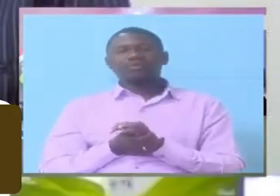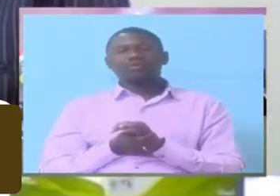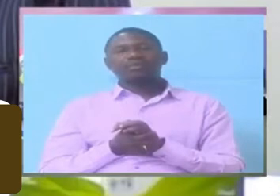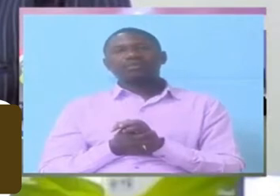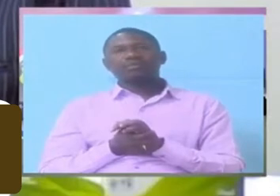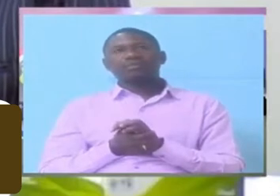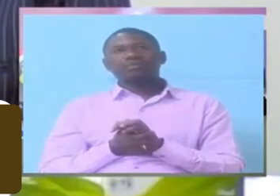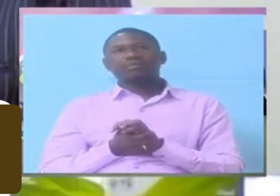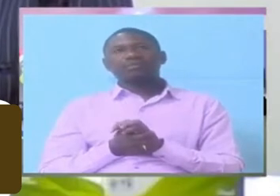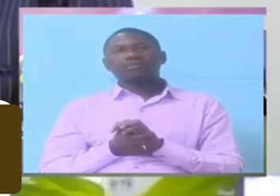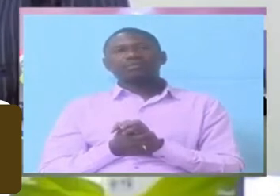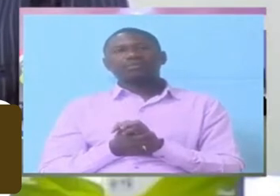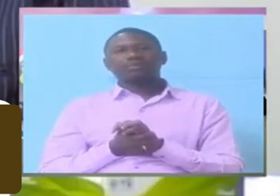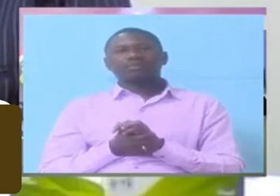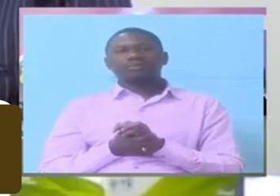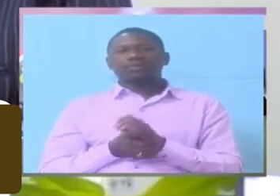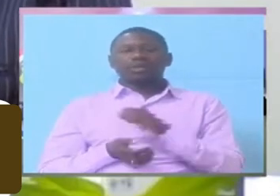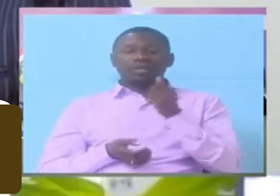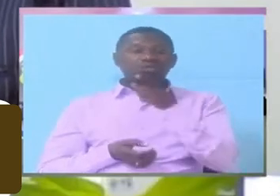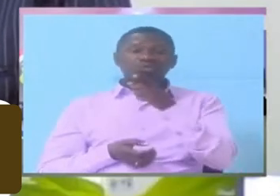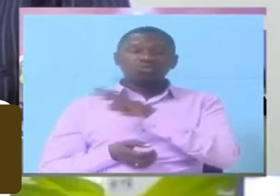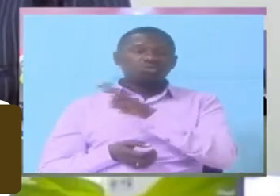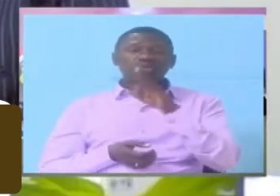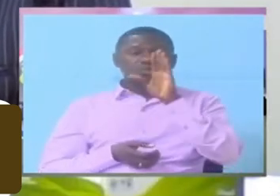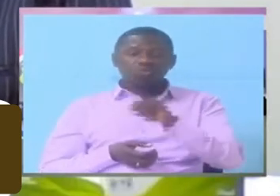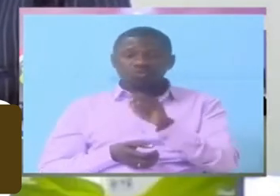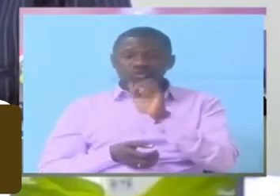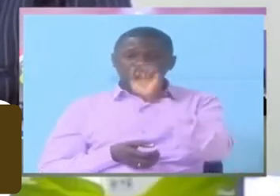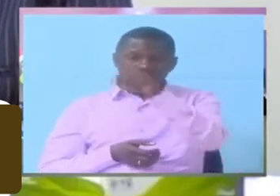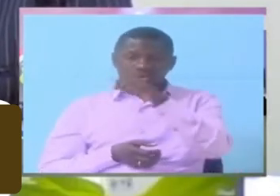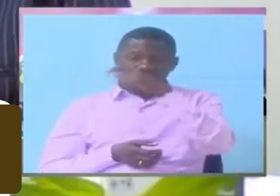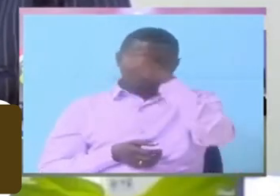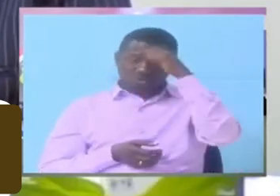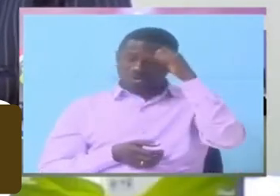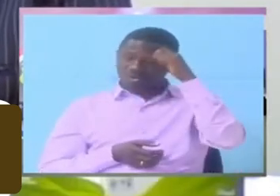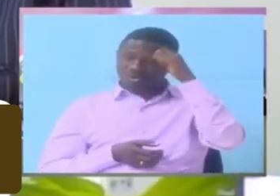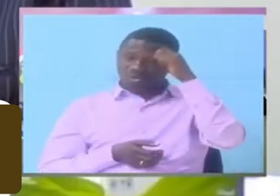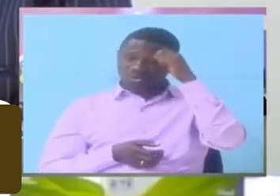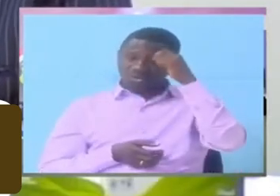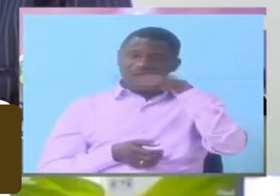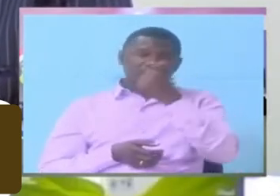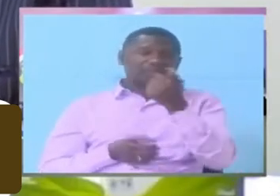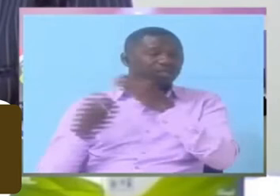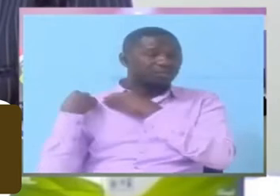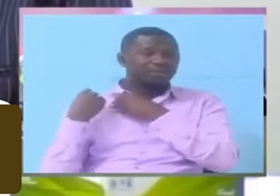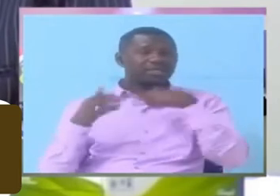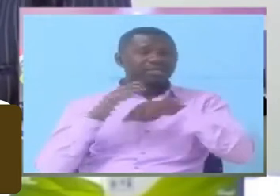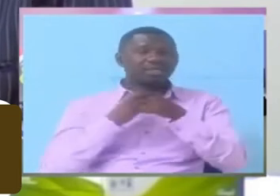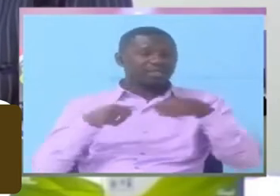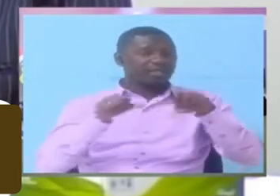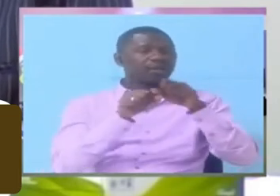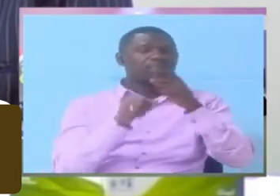Mkabi. You did not do your job in that regard because you needed to preserve yourself